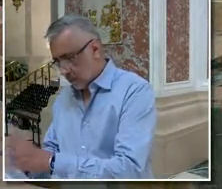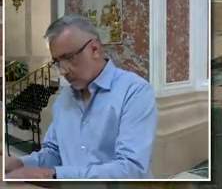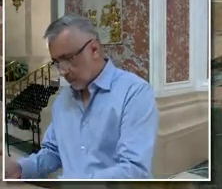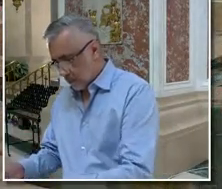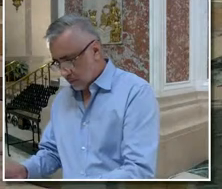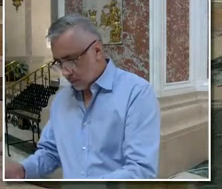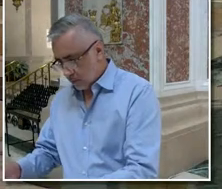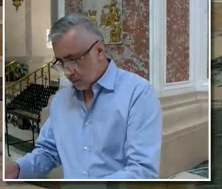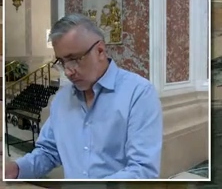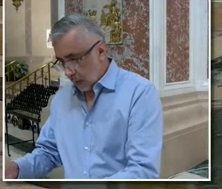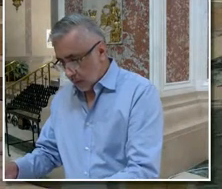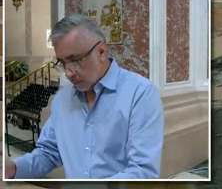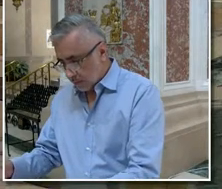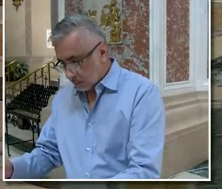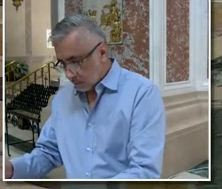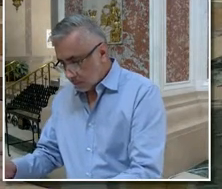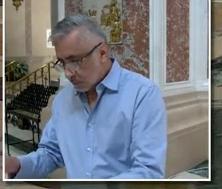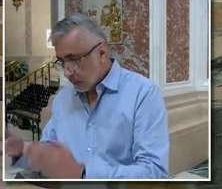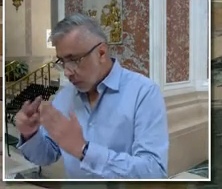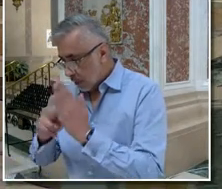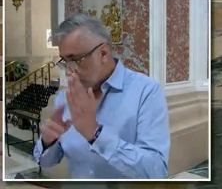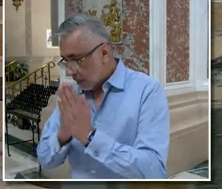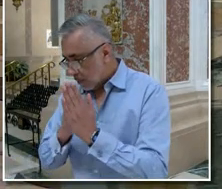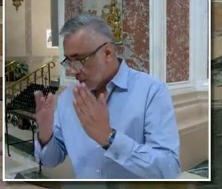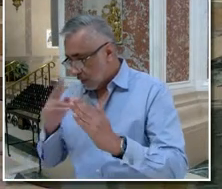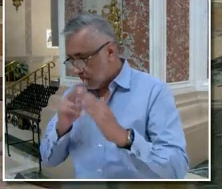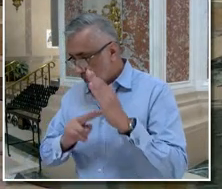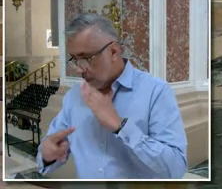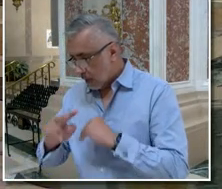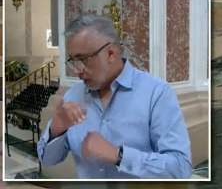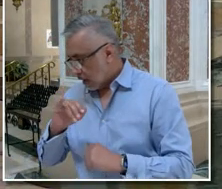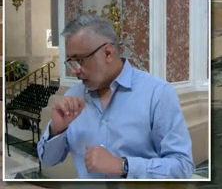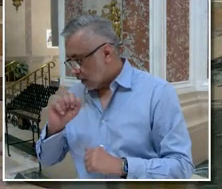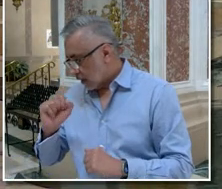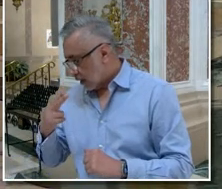A reading from the book of the prophet Isaiah.